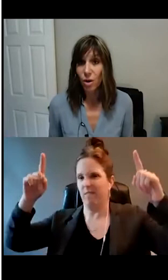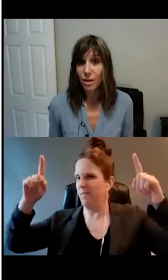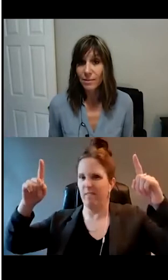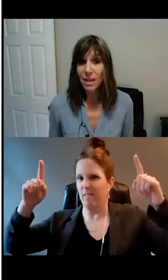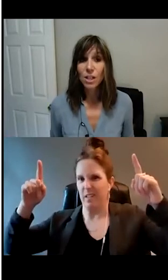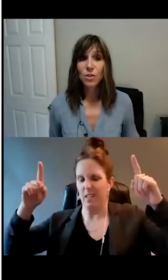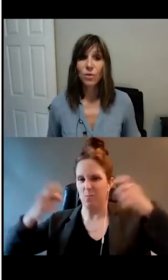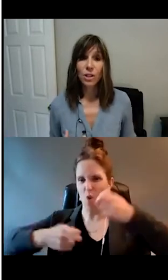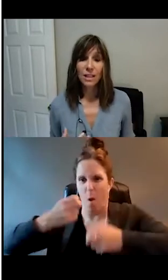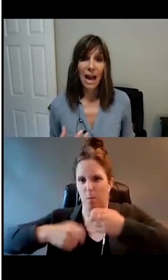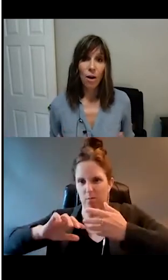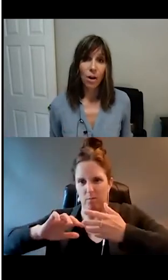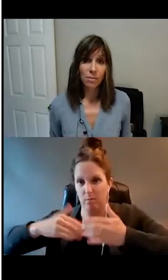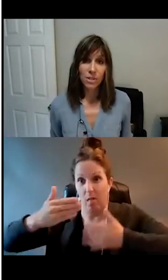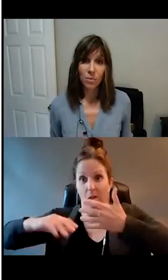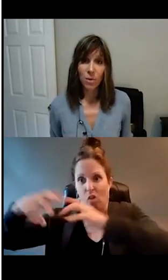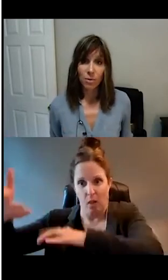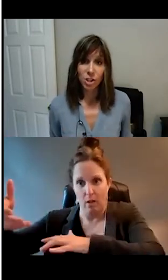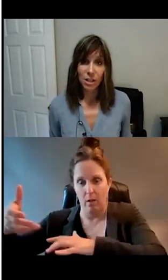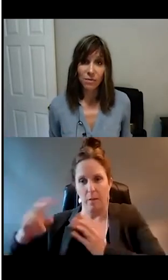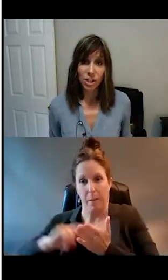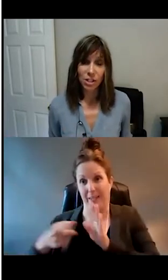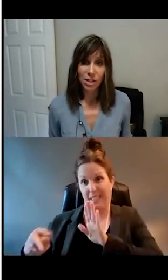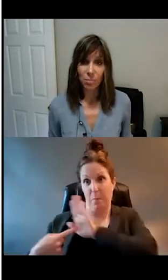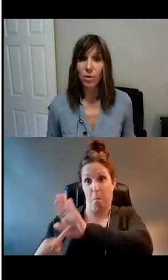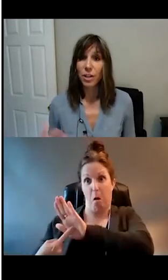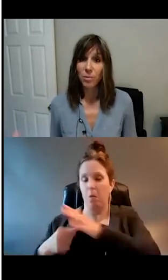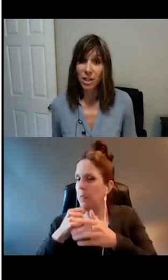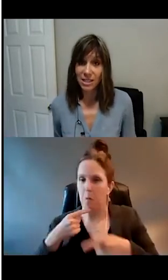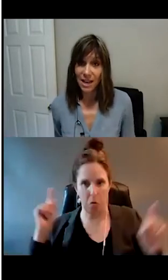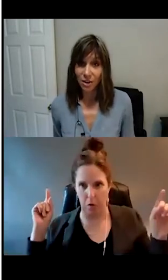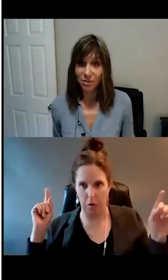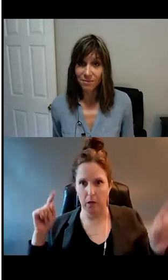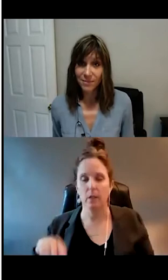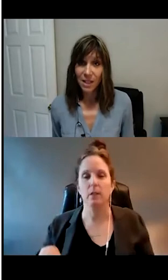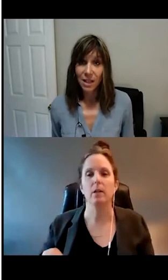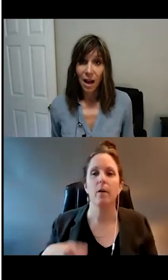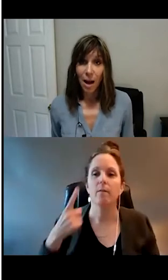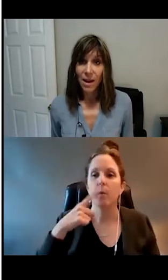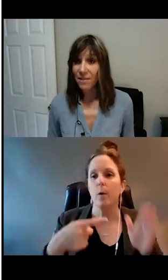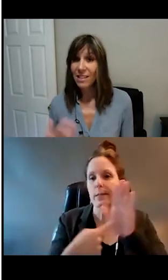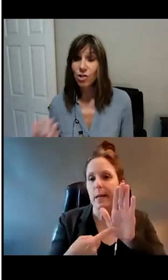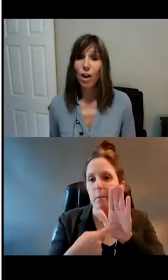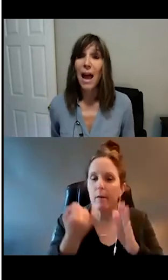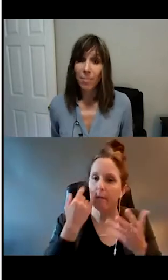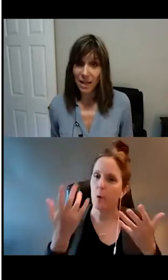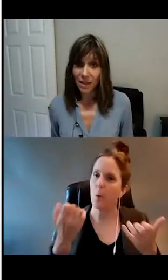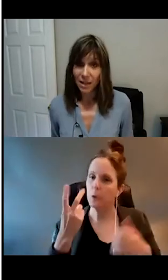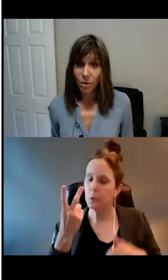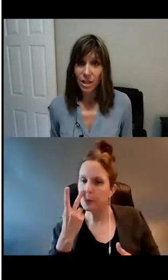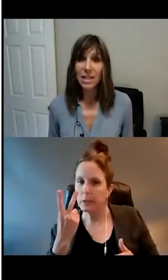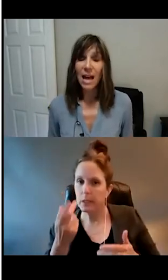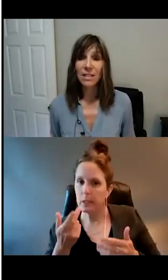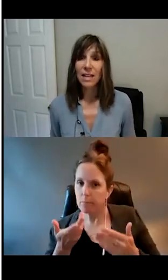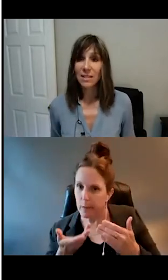model doesn't work? So if we look at the outcomes that we want to achieve, which is improving community tenure, if that's not